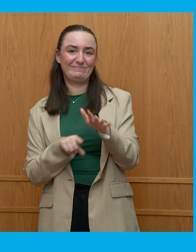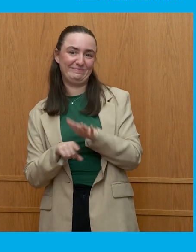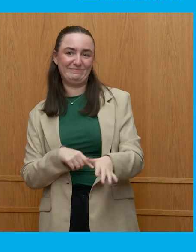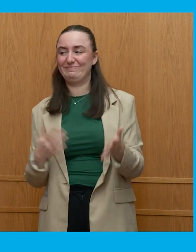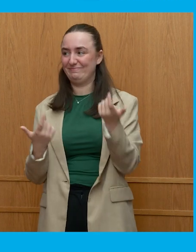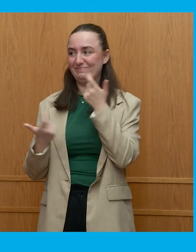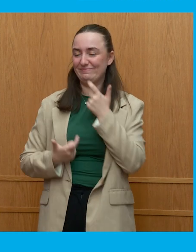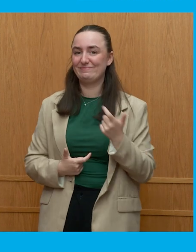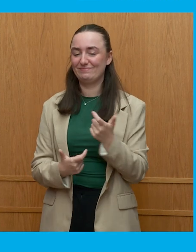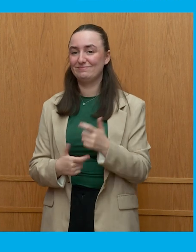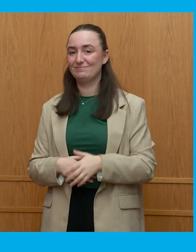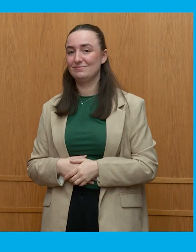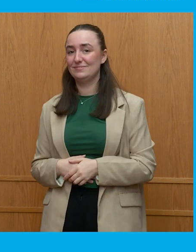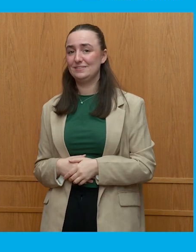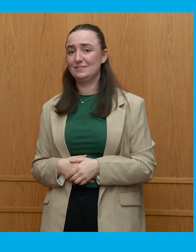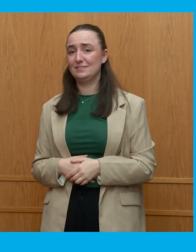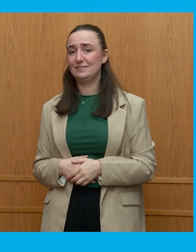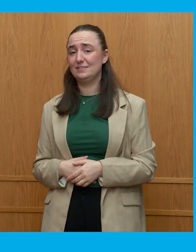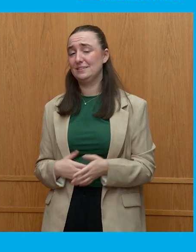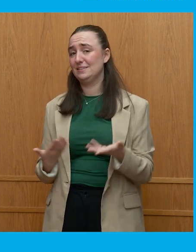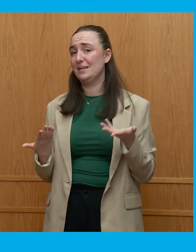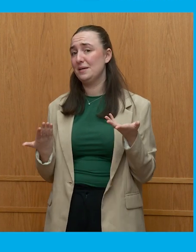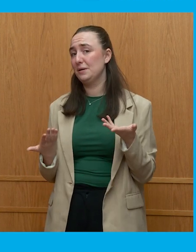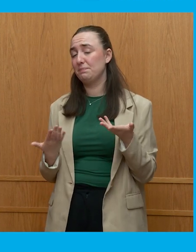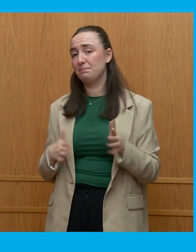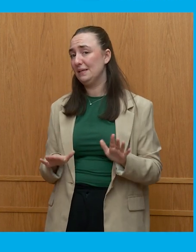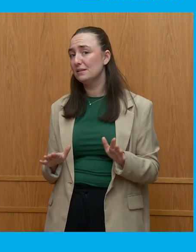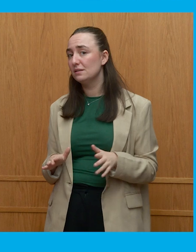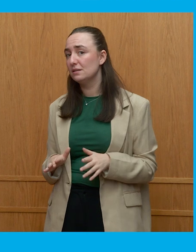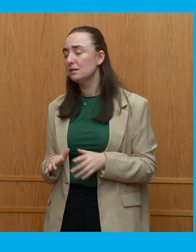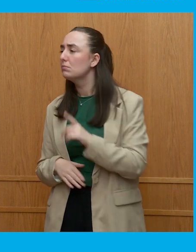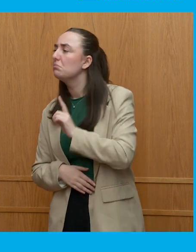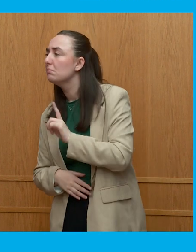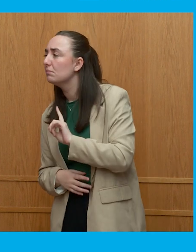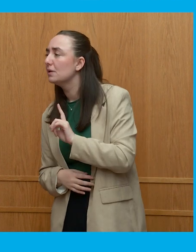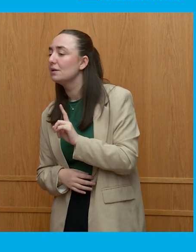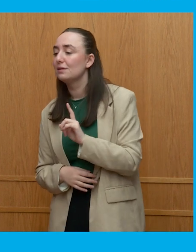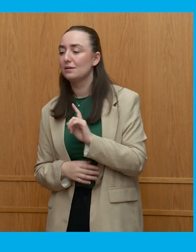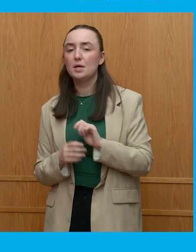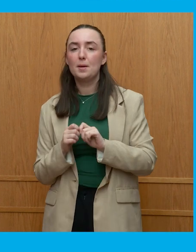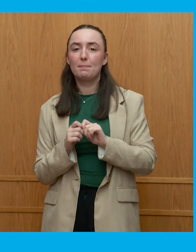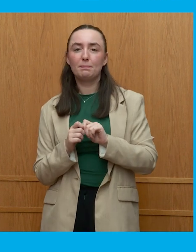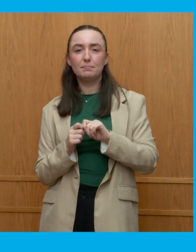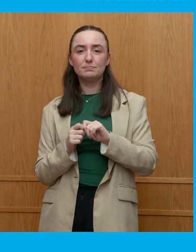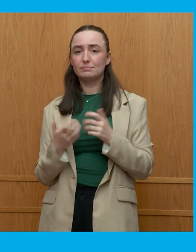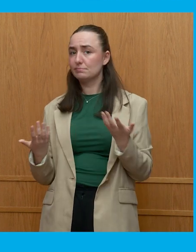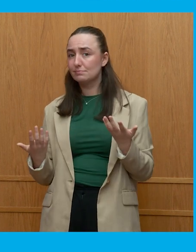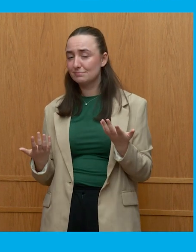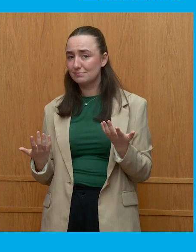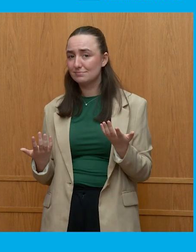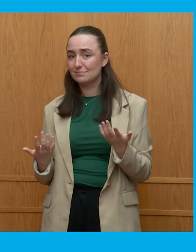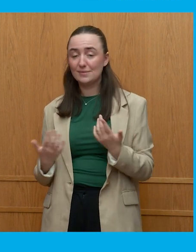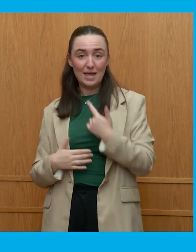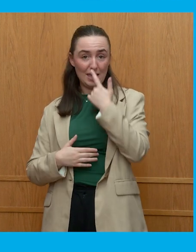It formed a doorstop. I think ultimately, the public, it formed a doorstop. True. No, no, it could hold a door